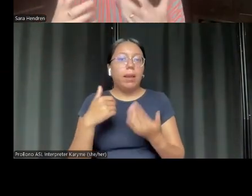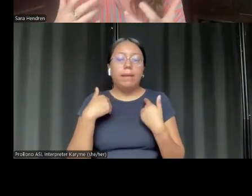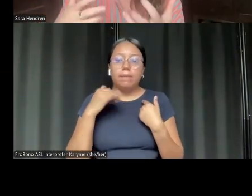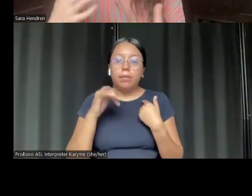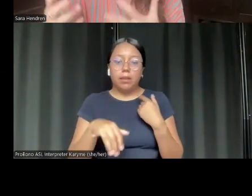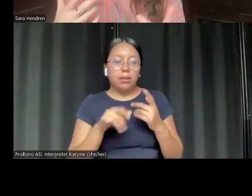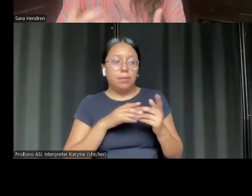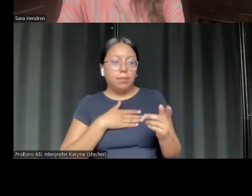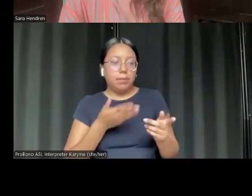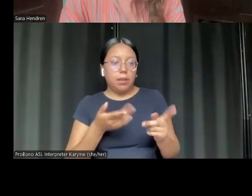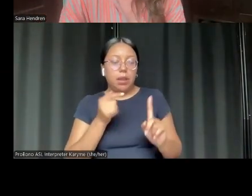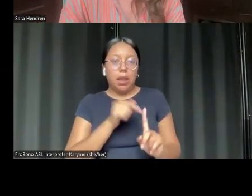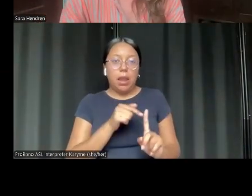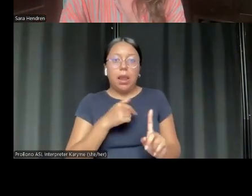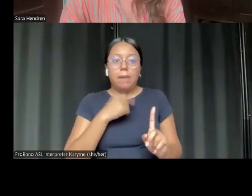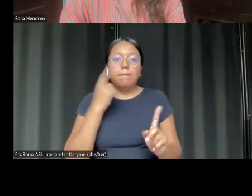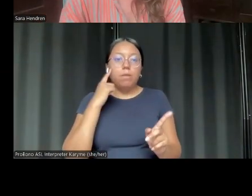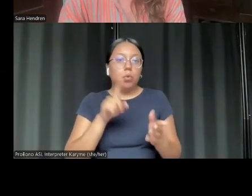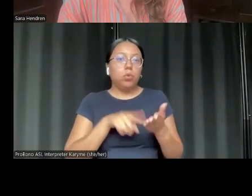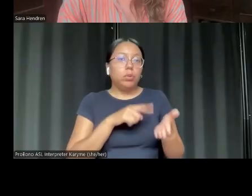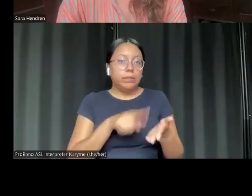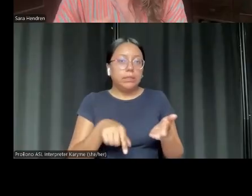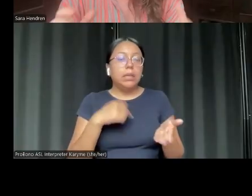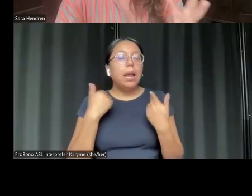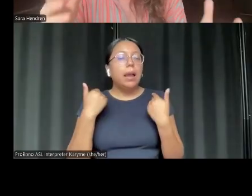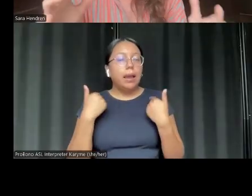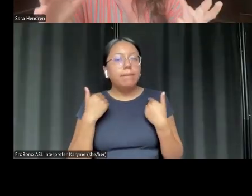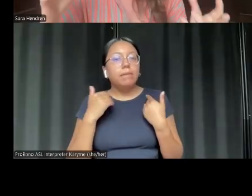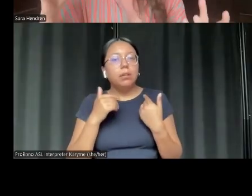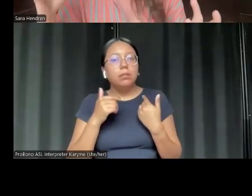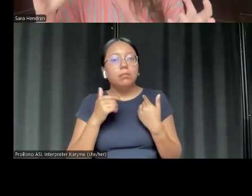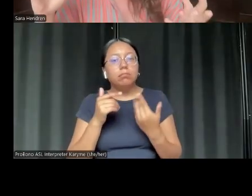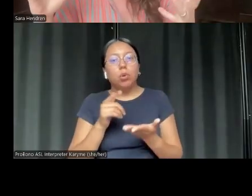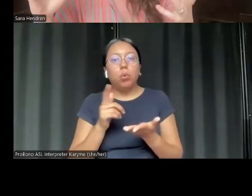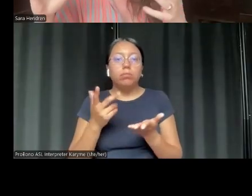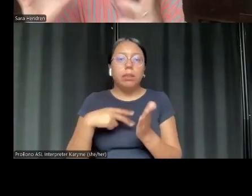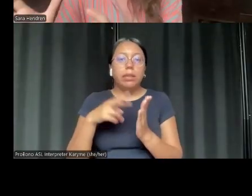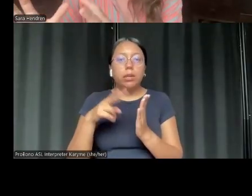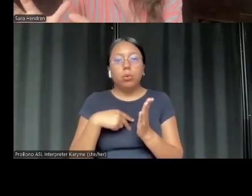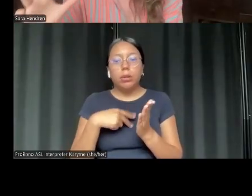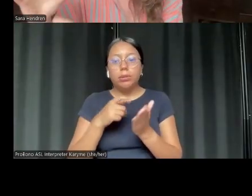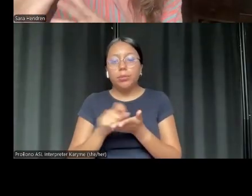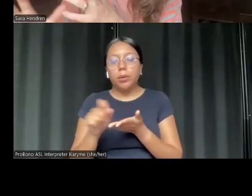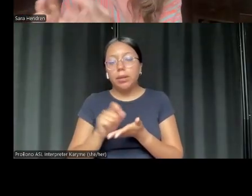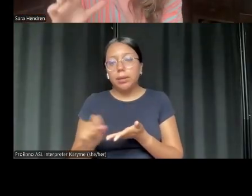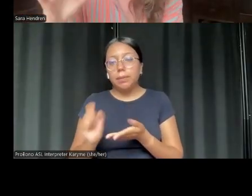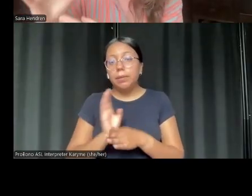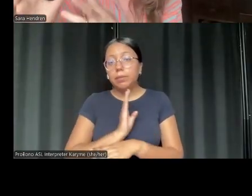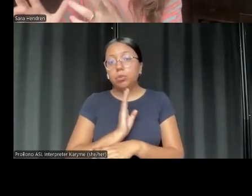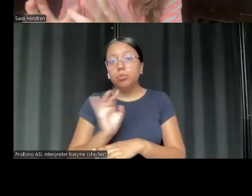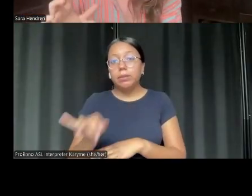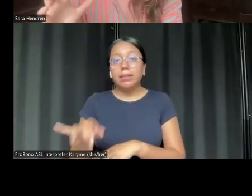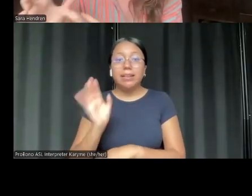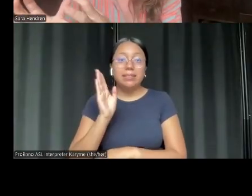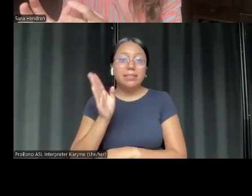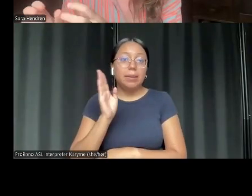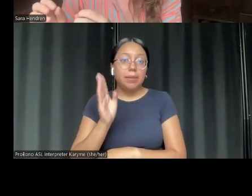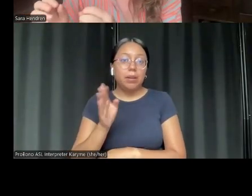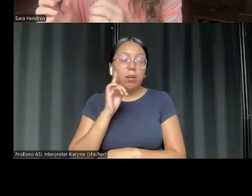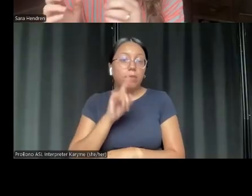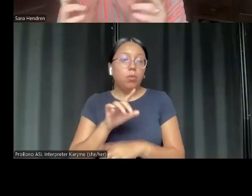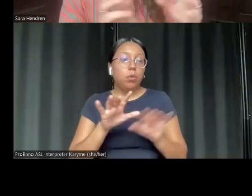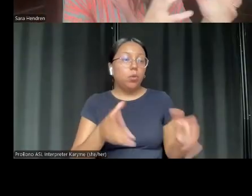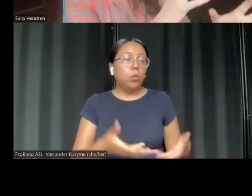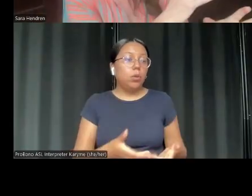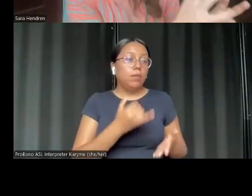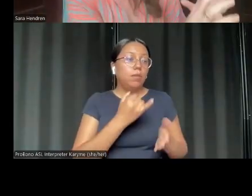I'm for critique. I do some critical writing and so on. But I want to just say that between the seminar, which is the world of art and the world of